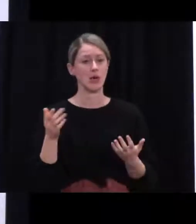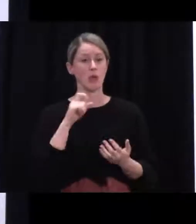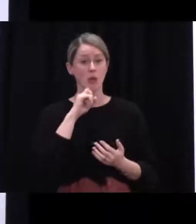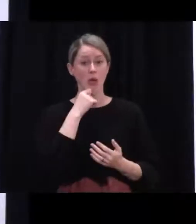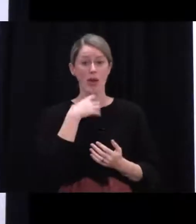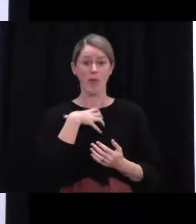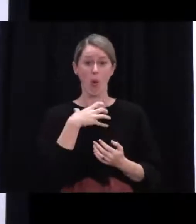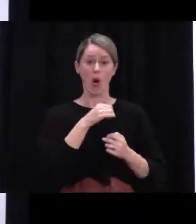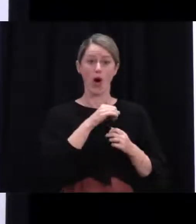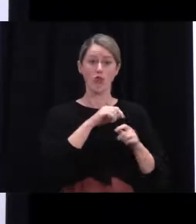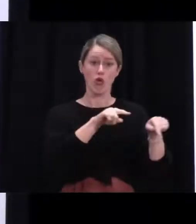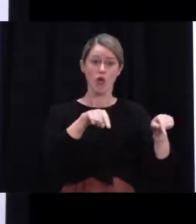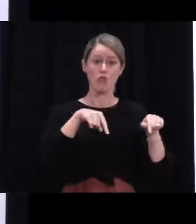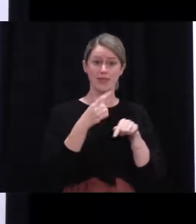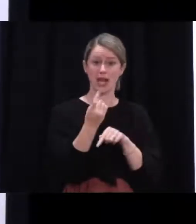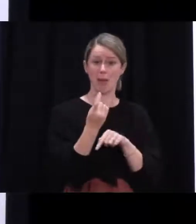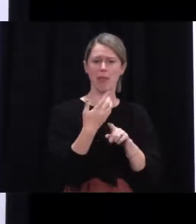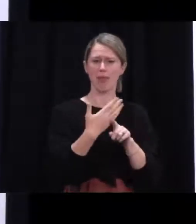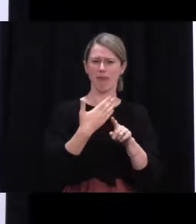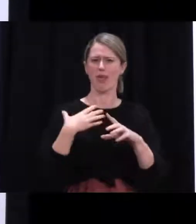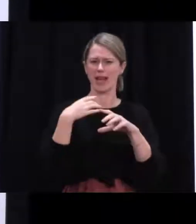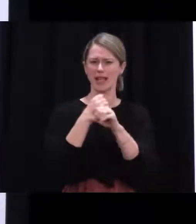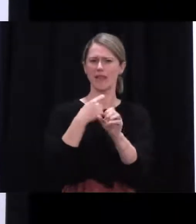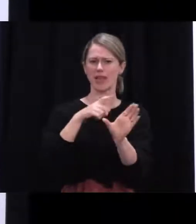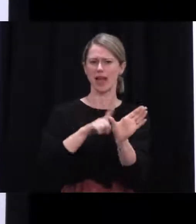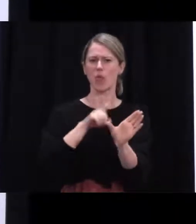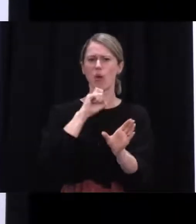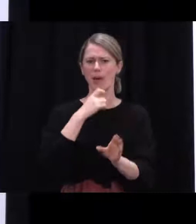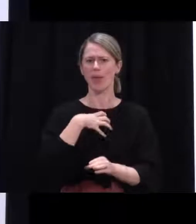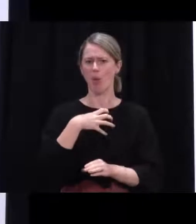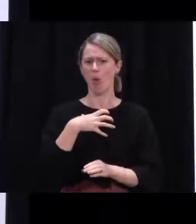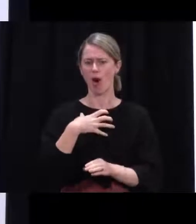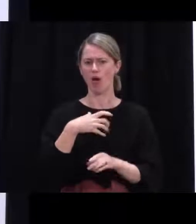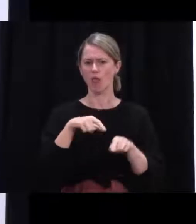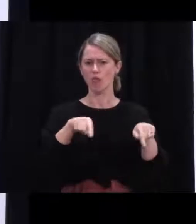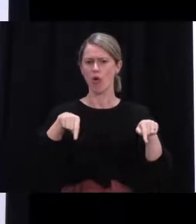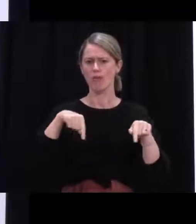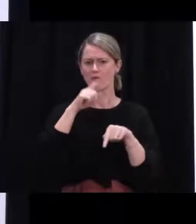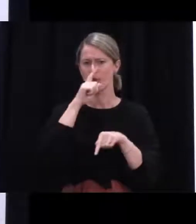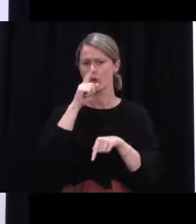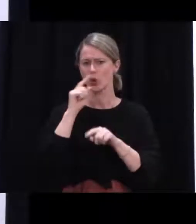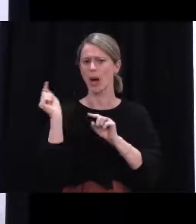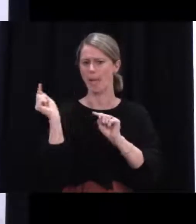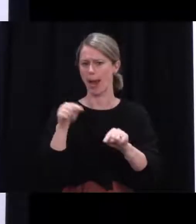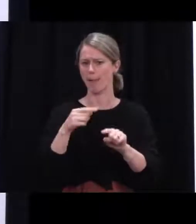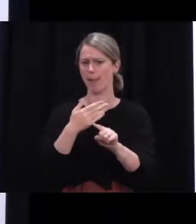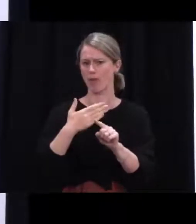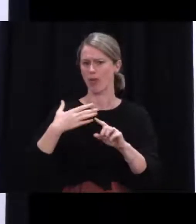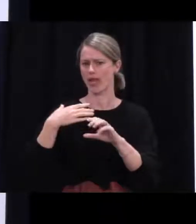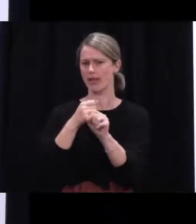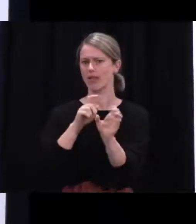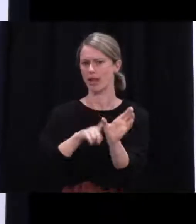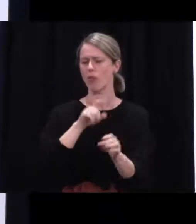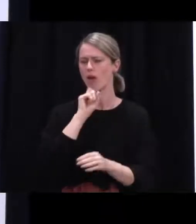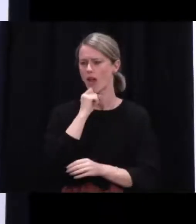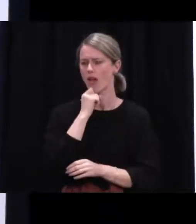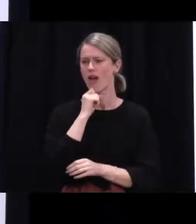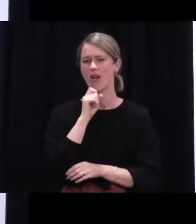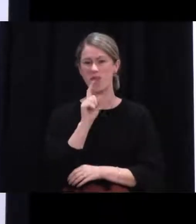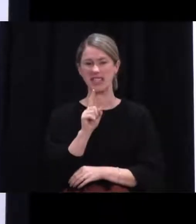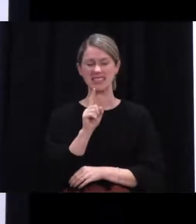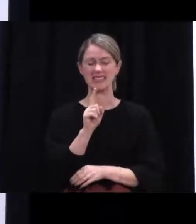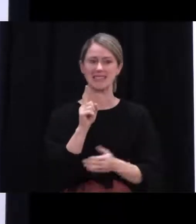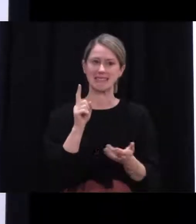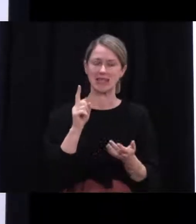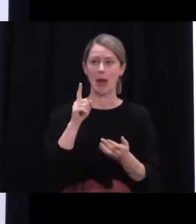further vouchers to release before the end of the year, so there will be more opportunity for people to come back before the end of the year, but clearly